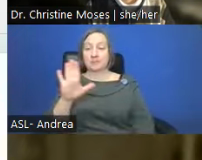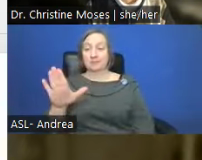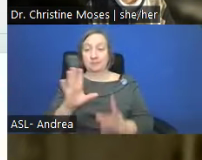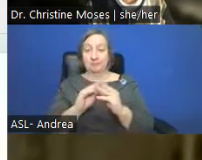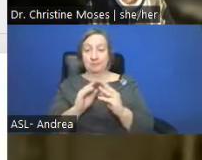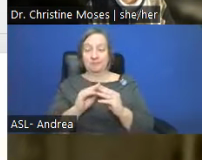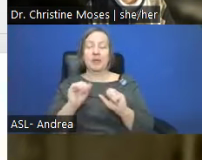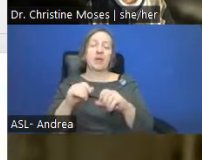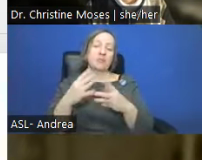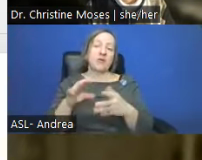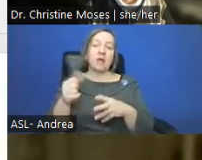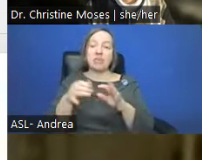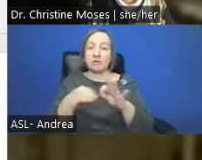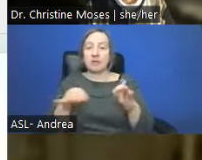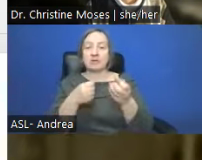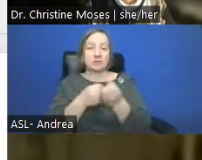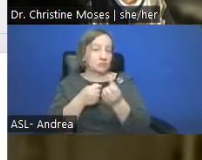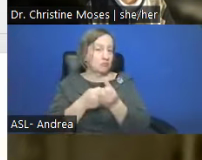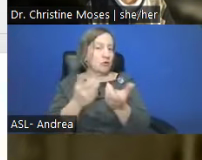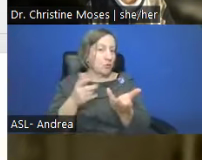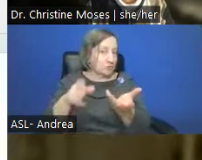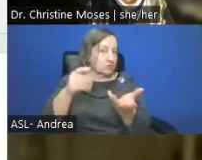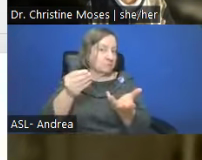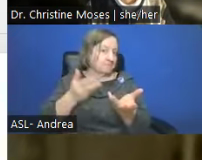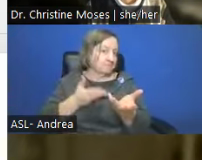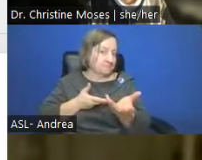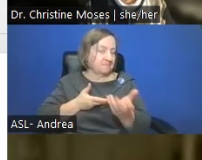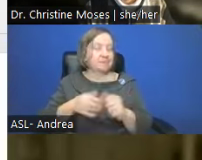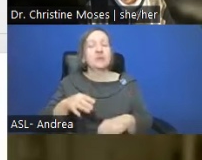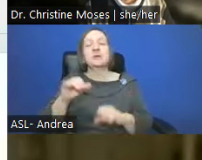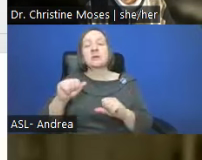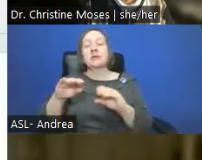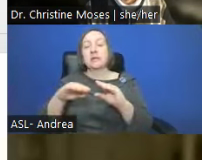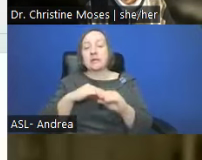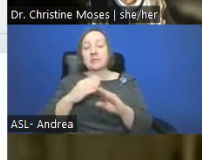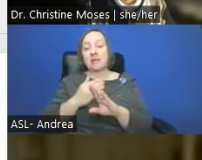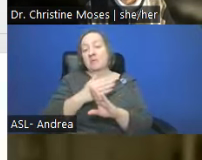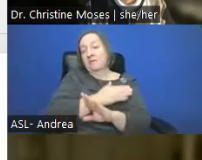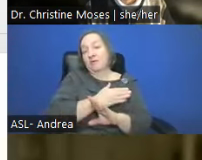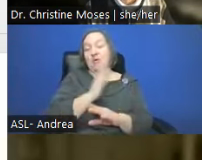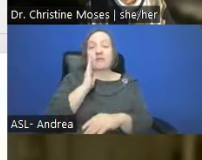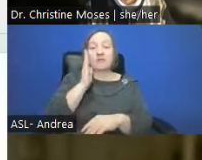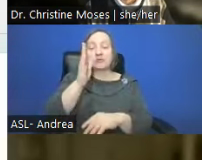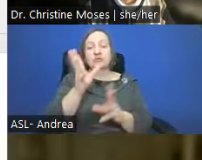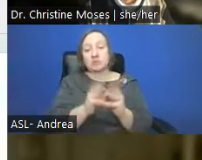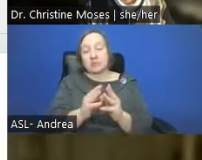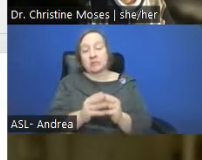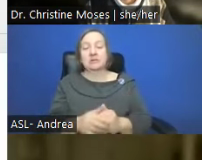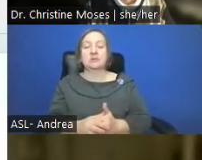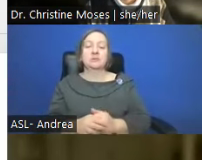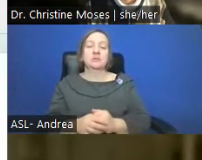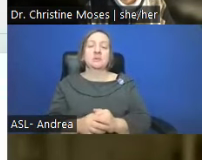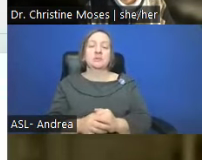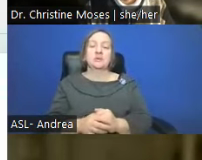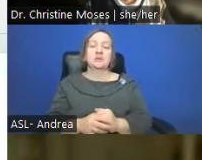provide other language support as well. Please email in advance of future public meetings,